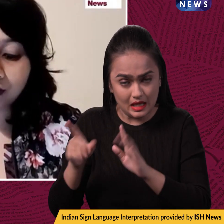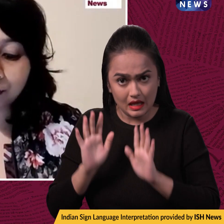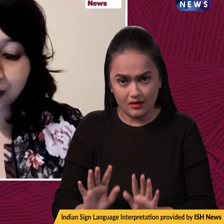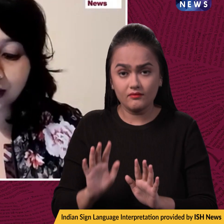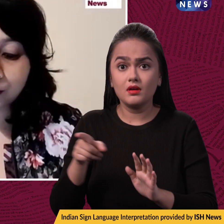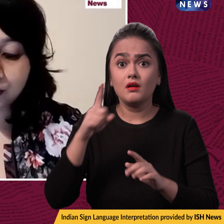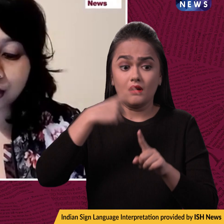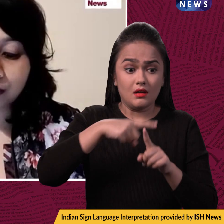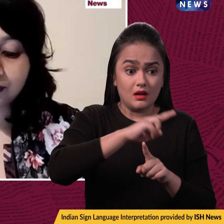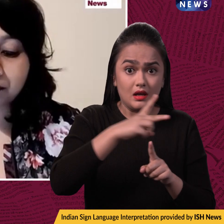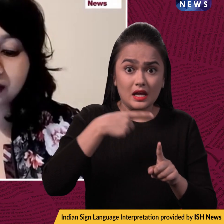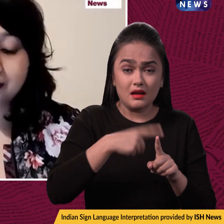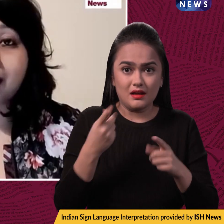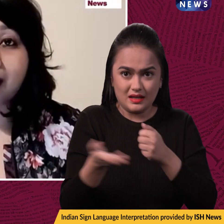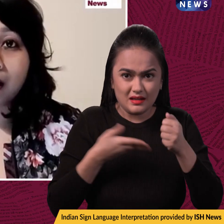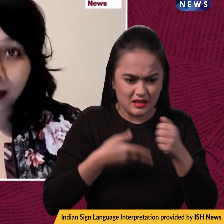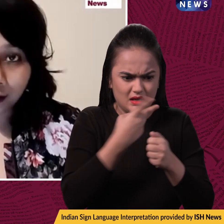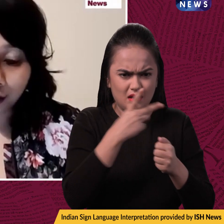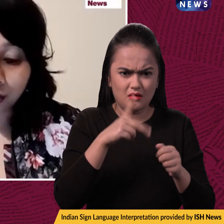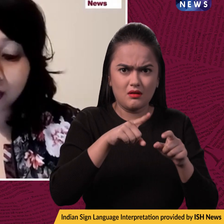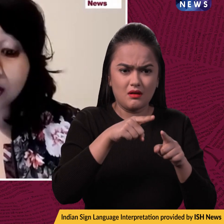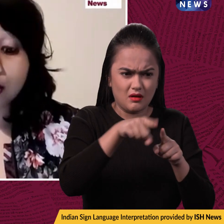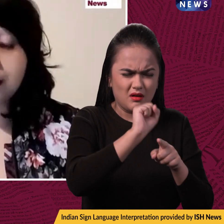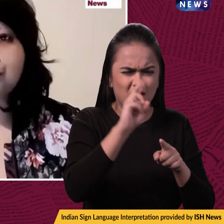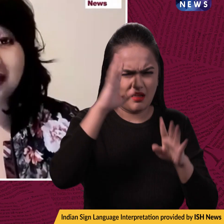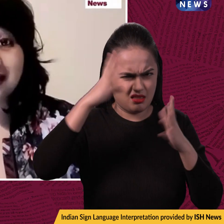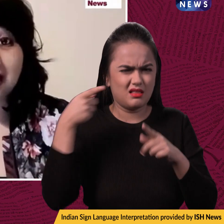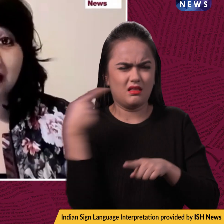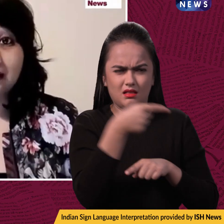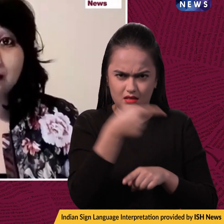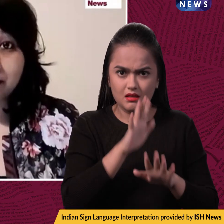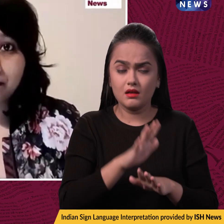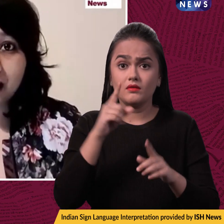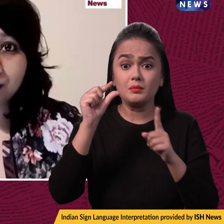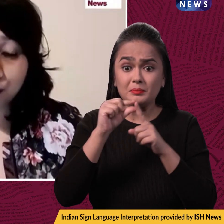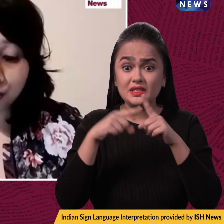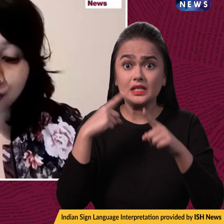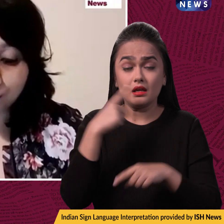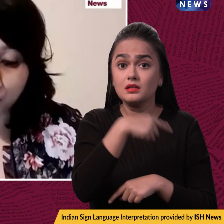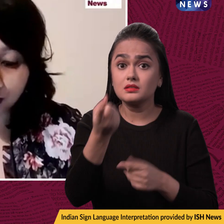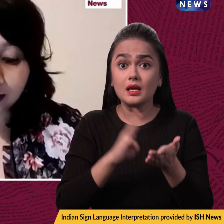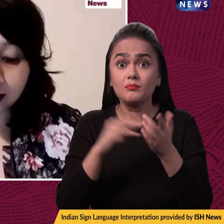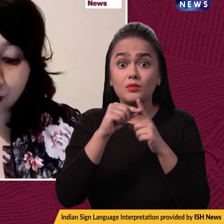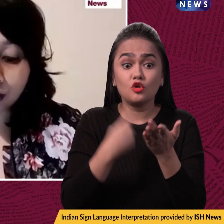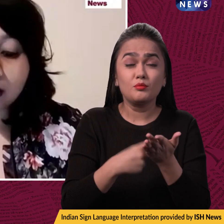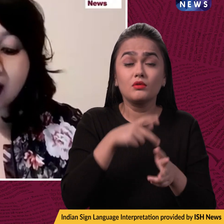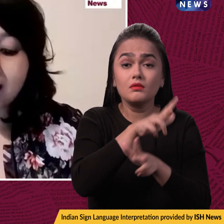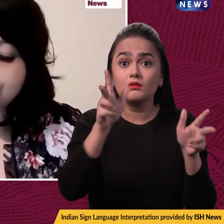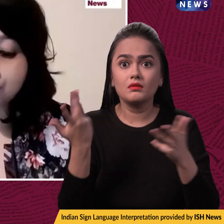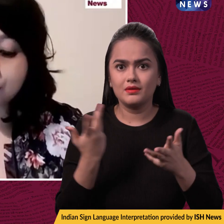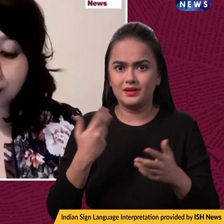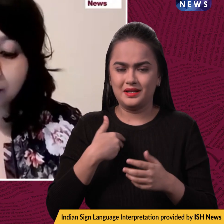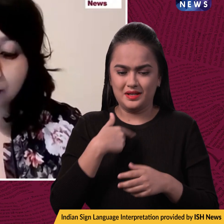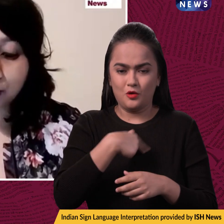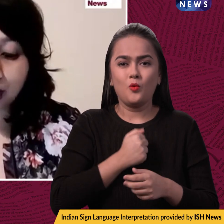of the farmers for breaking the windshield of an MP's car," end quote. According to PTI, this MP has told reporters, and I quote,